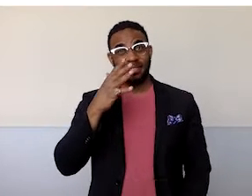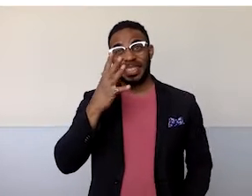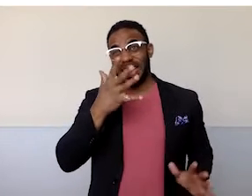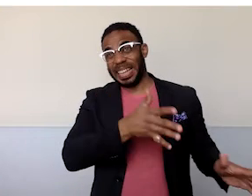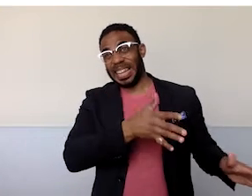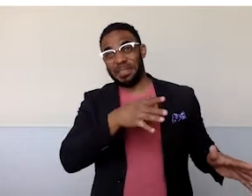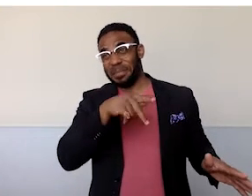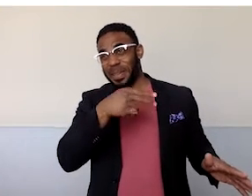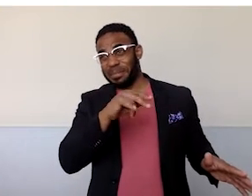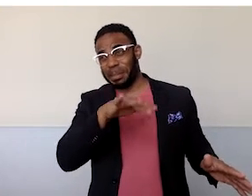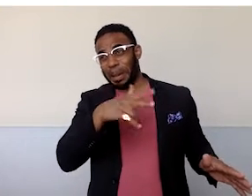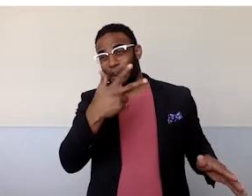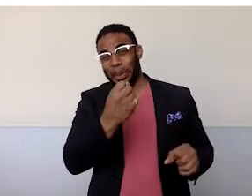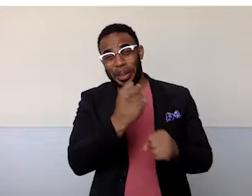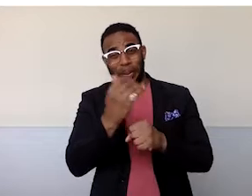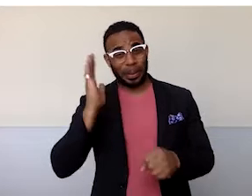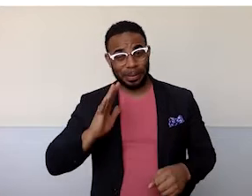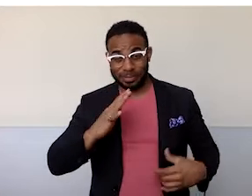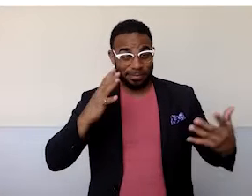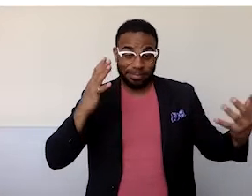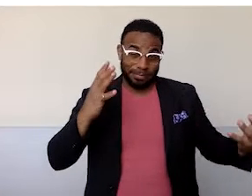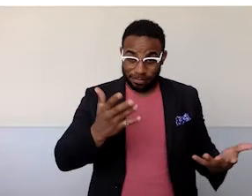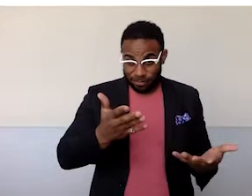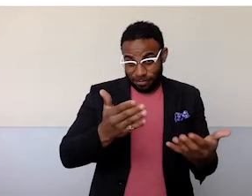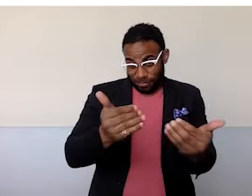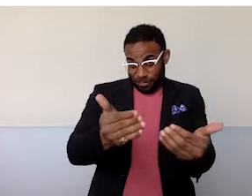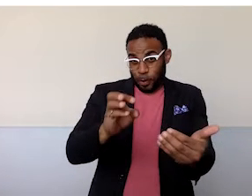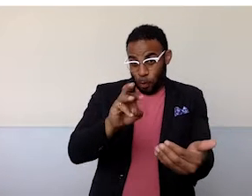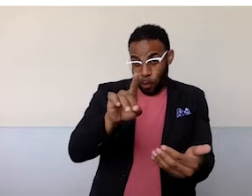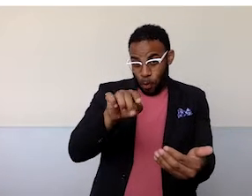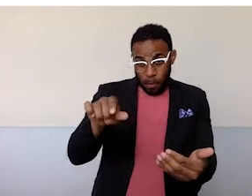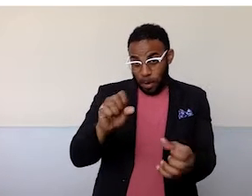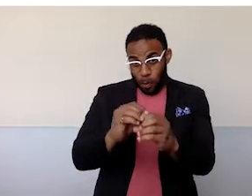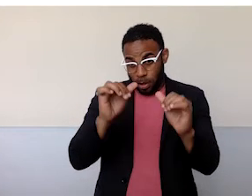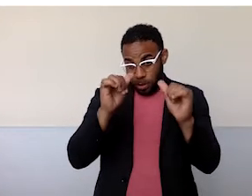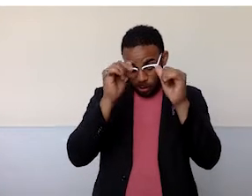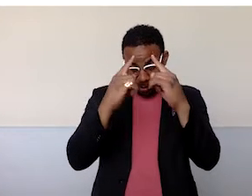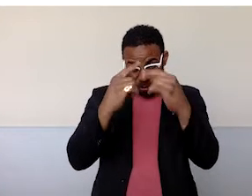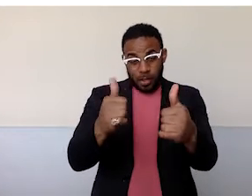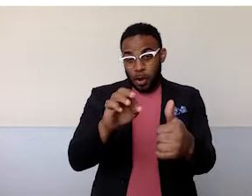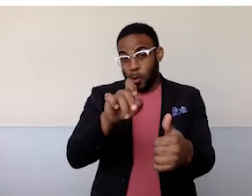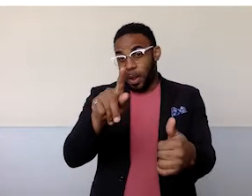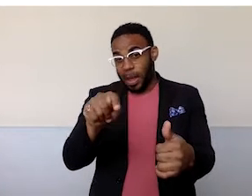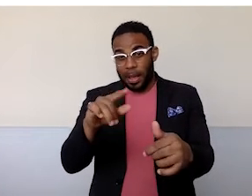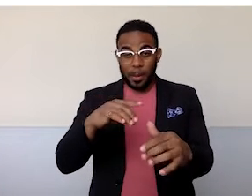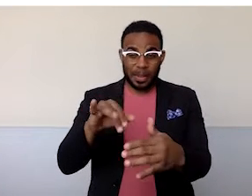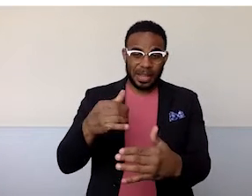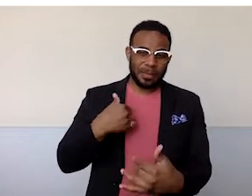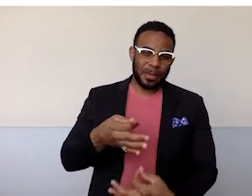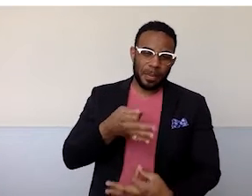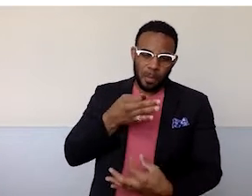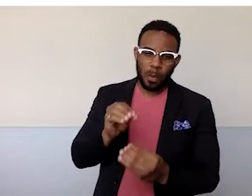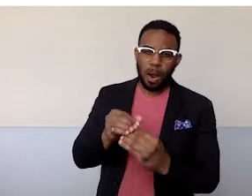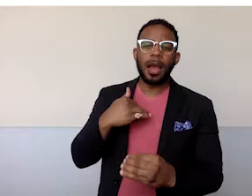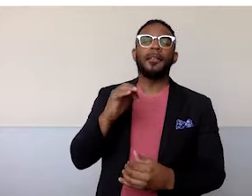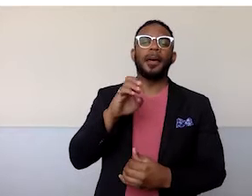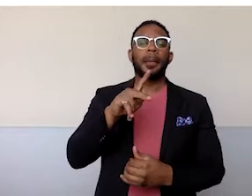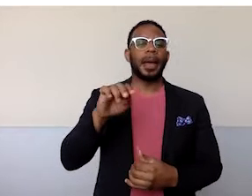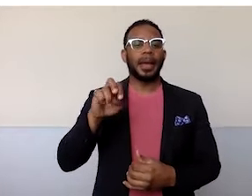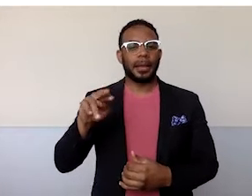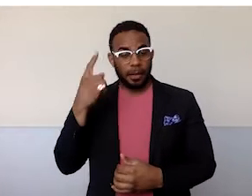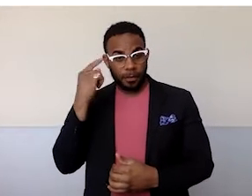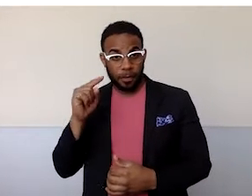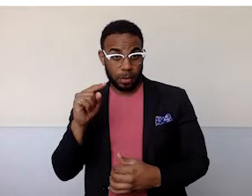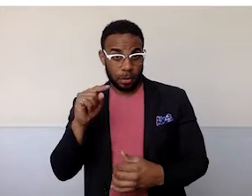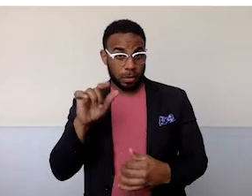3 years ago, and I'm a Node person. I do more of Node.js and React now. So you have the backend for